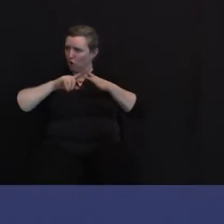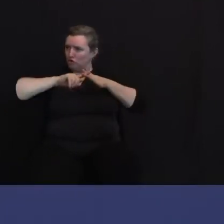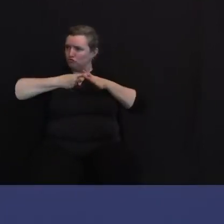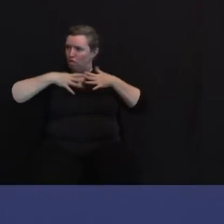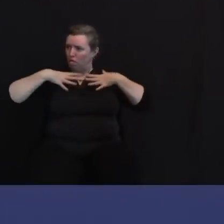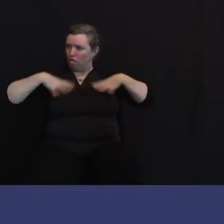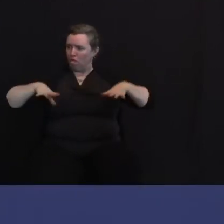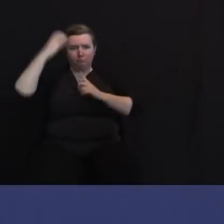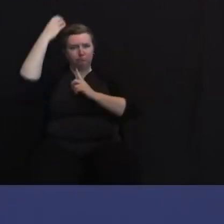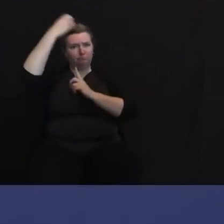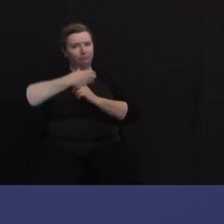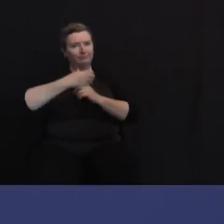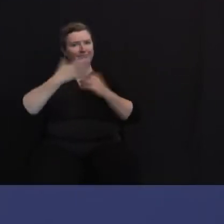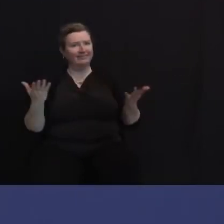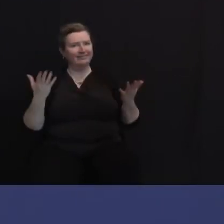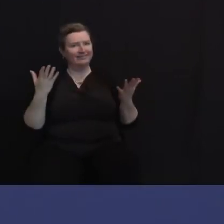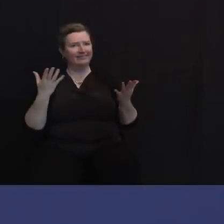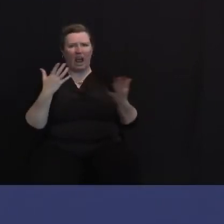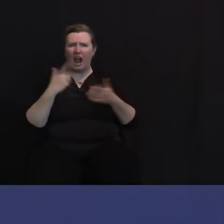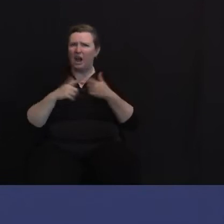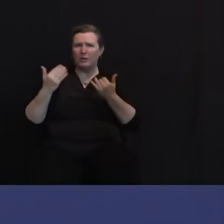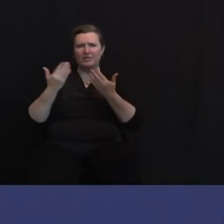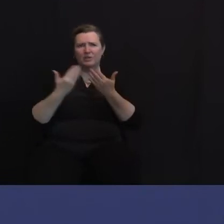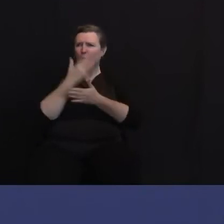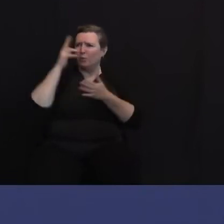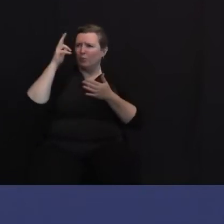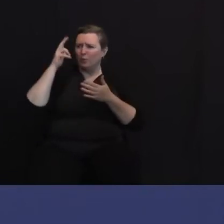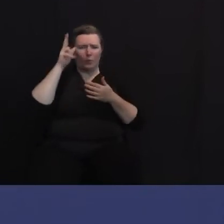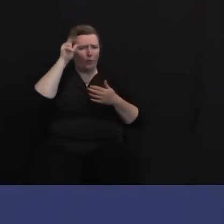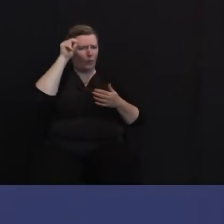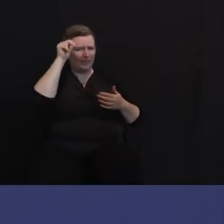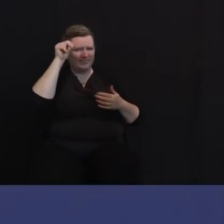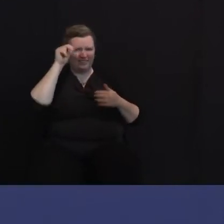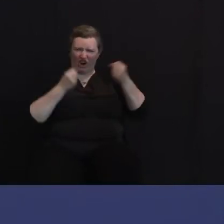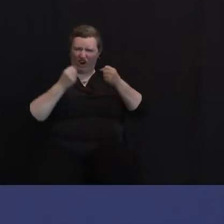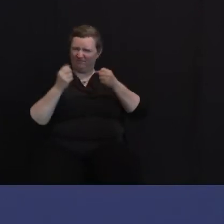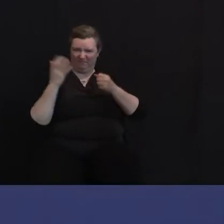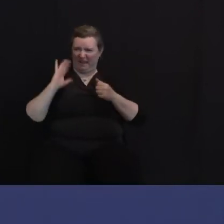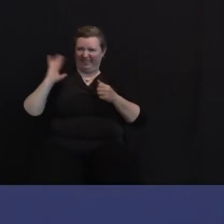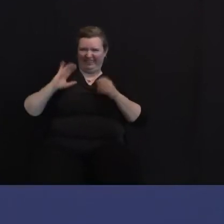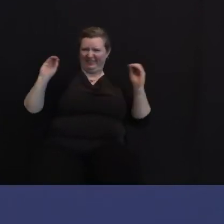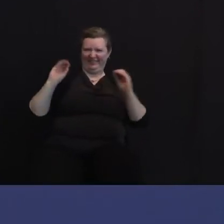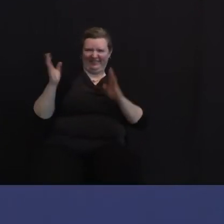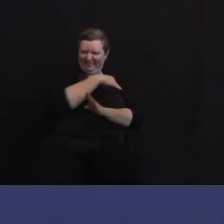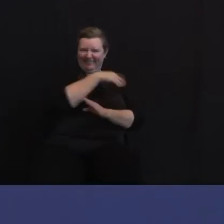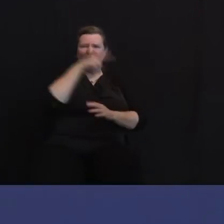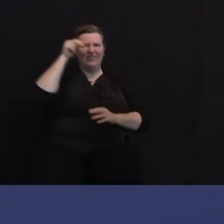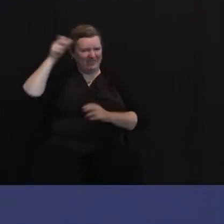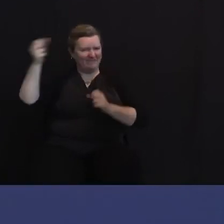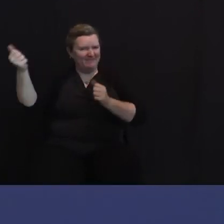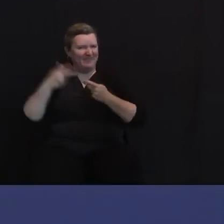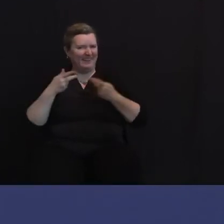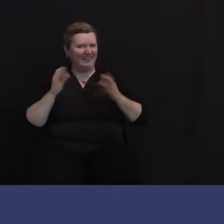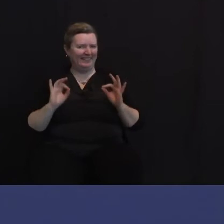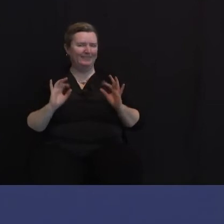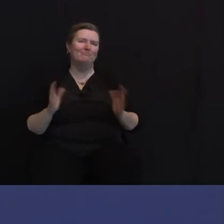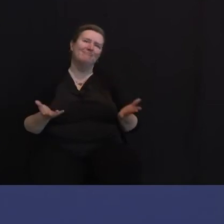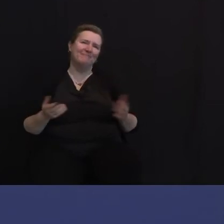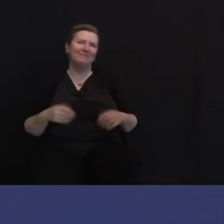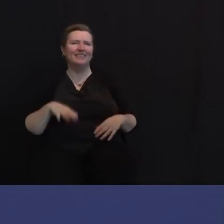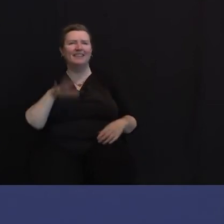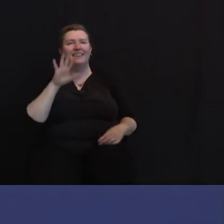Exactly. Good afternoon, everybody. Since we last met, there are 5 EO violations to report. Newark responded to a very large